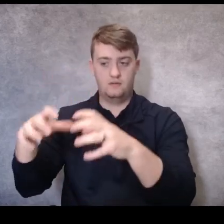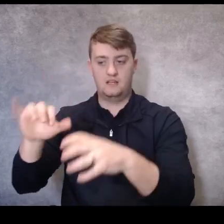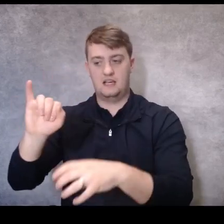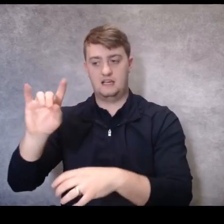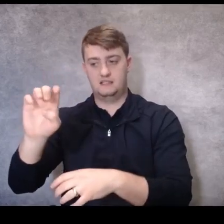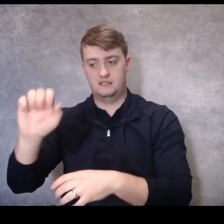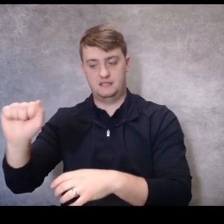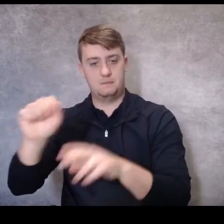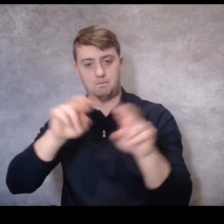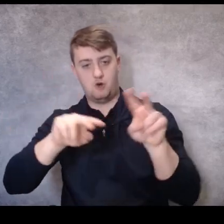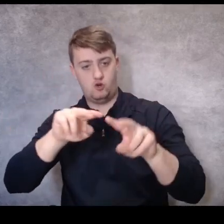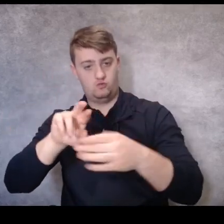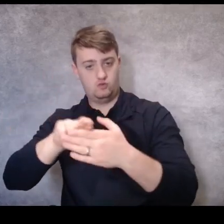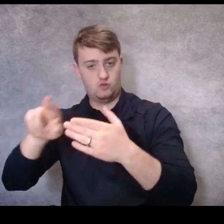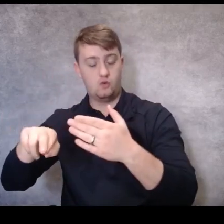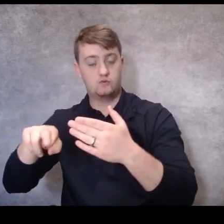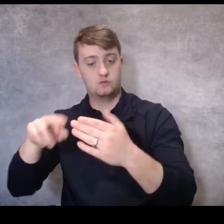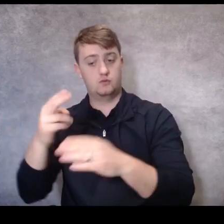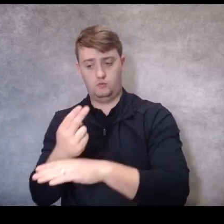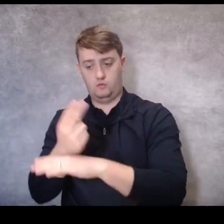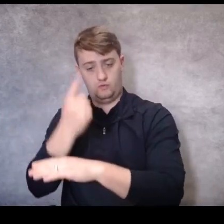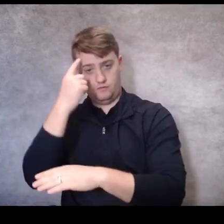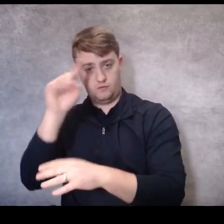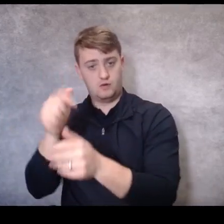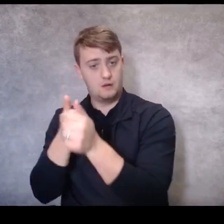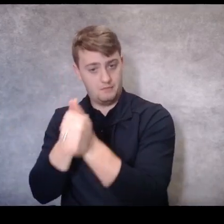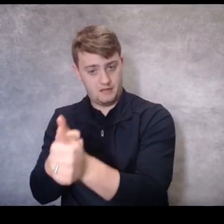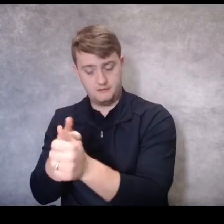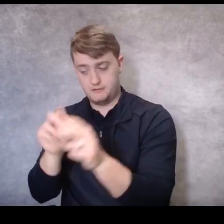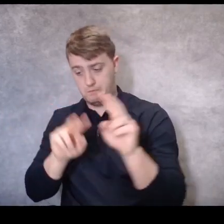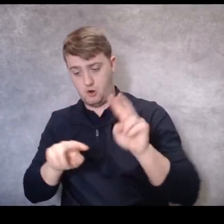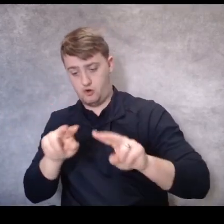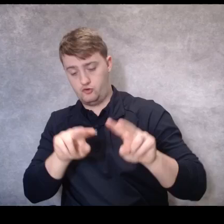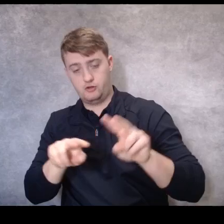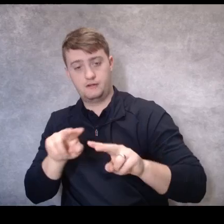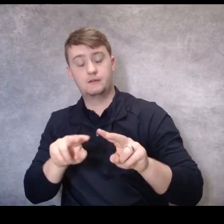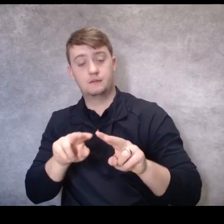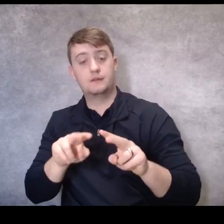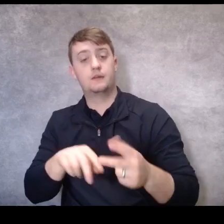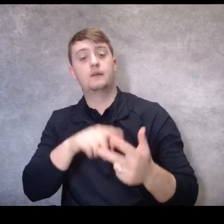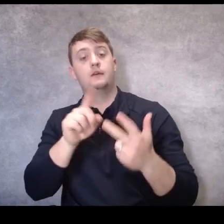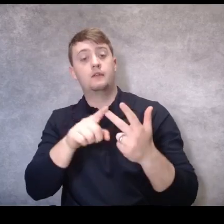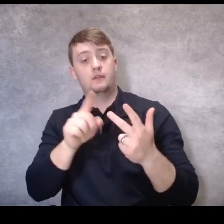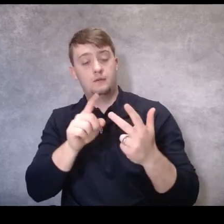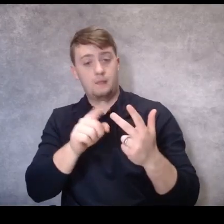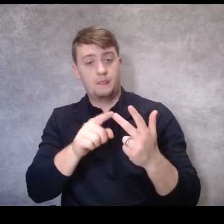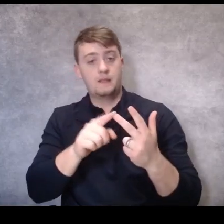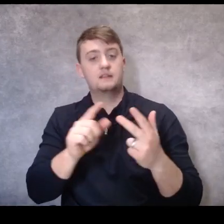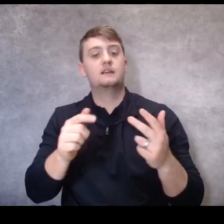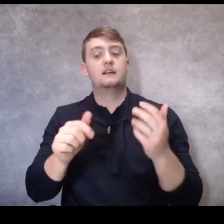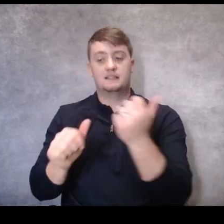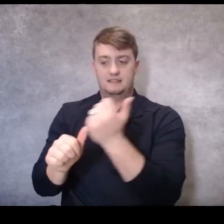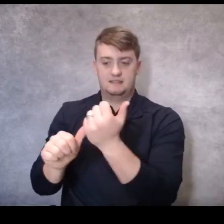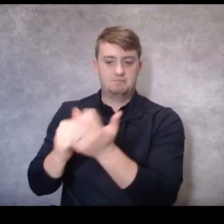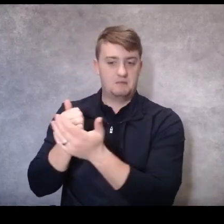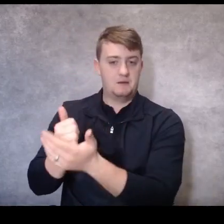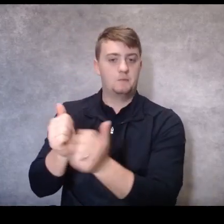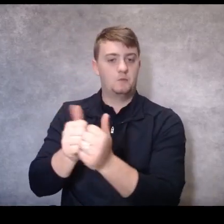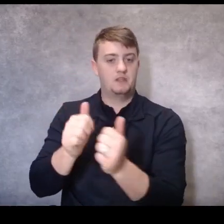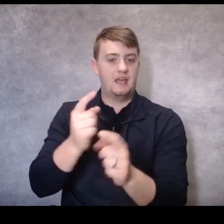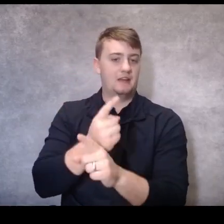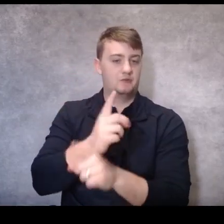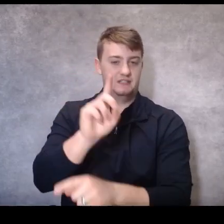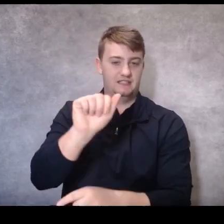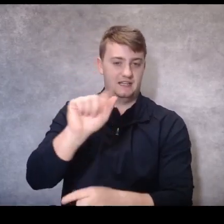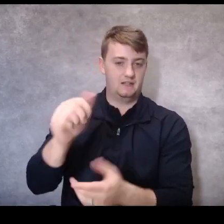of IDEA Monitoring and Results to use for compliance and monitoring. And 3. Assist in accurate